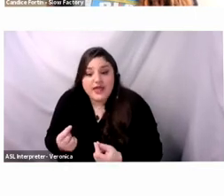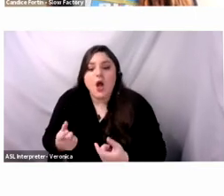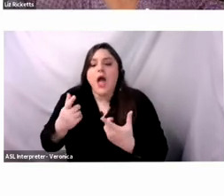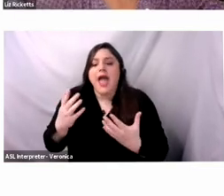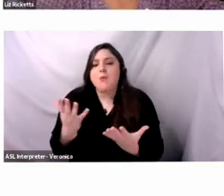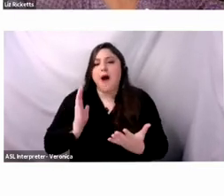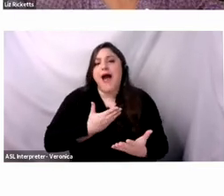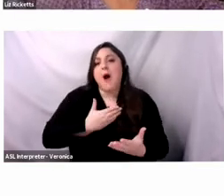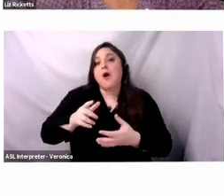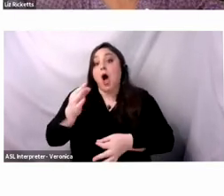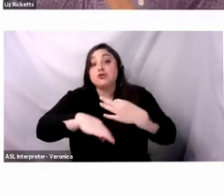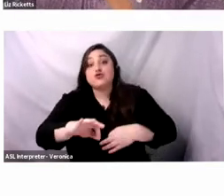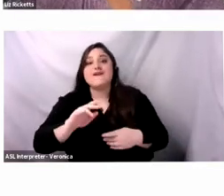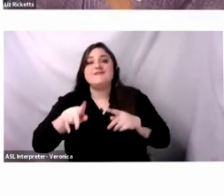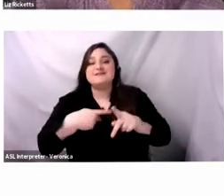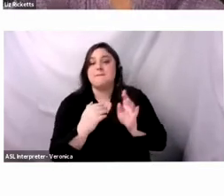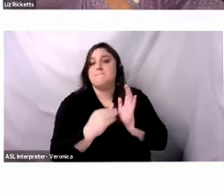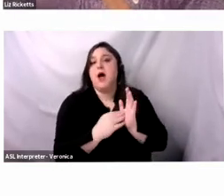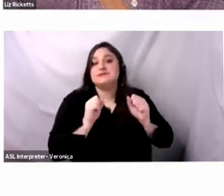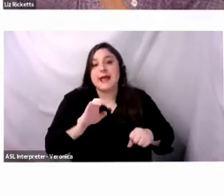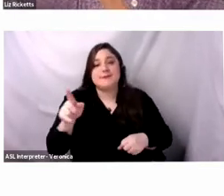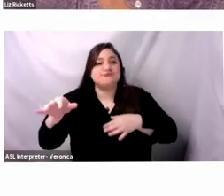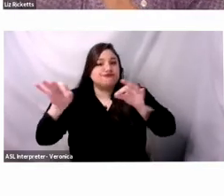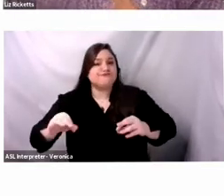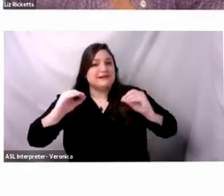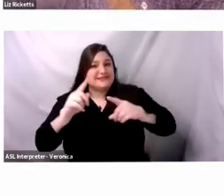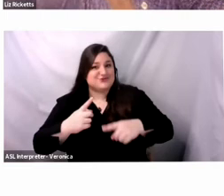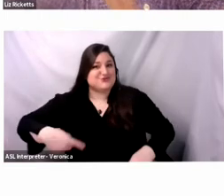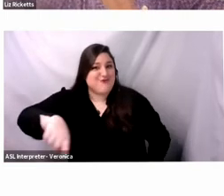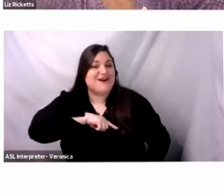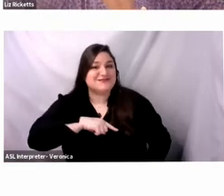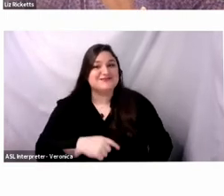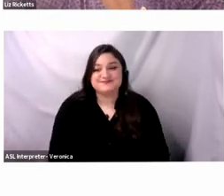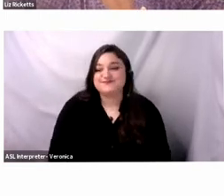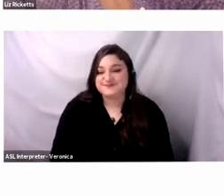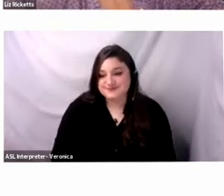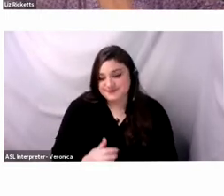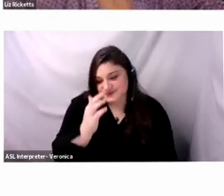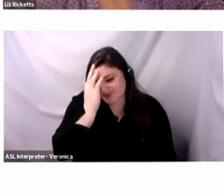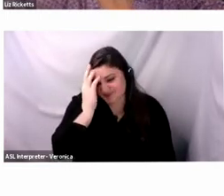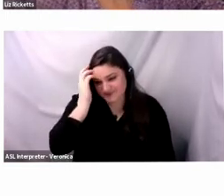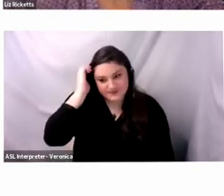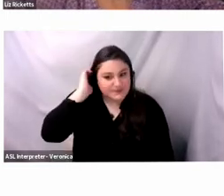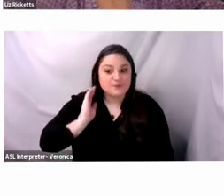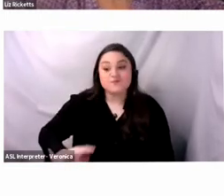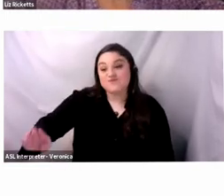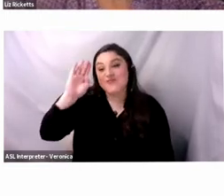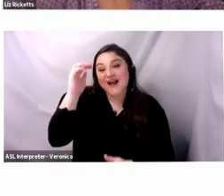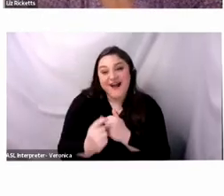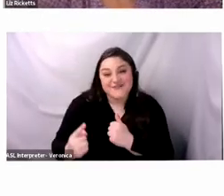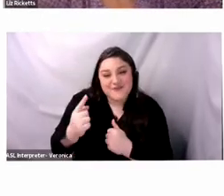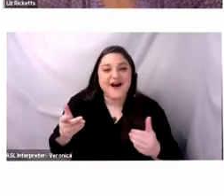pass it to you. Thank you so much. So hi everyone, welcome. Thank you very much for joining